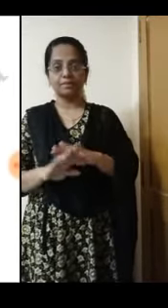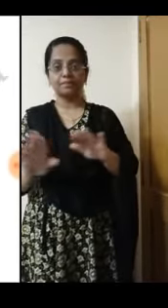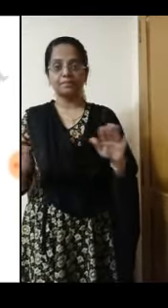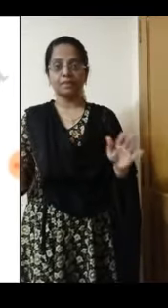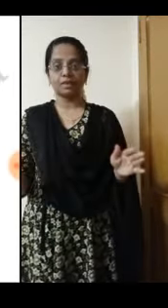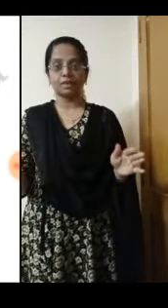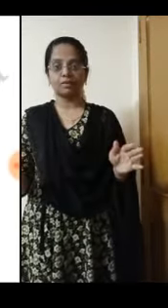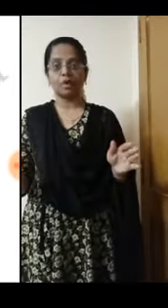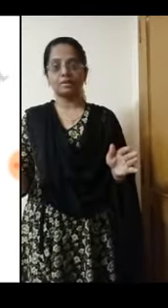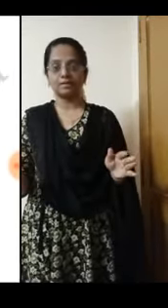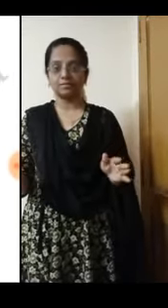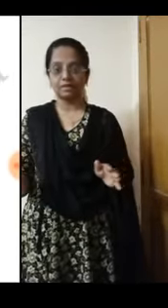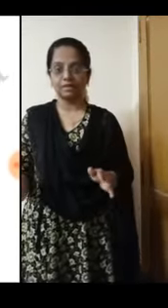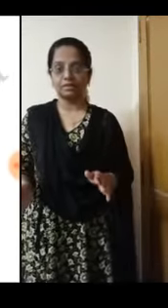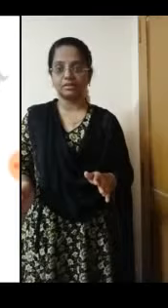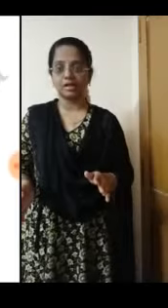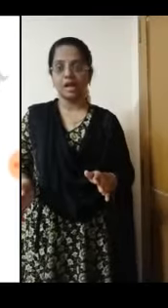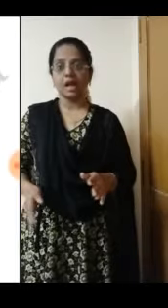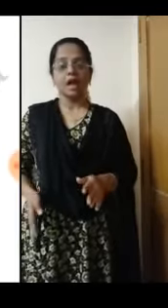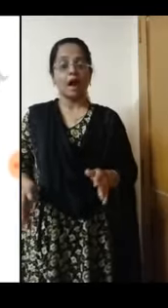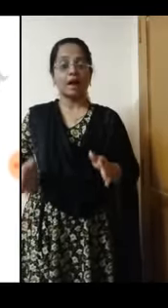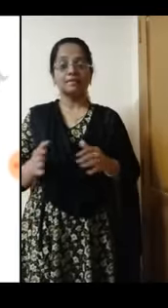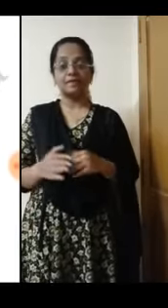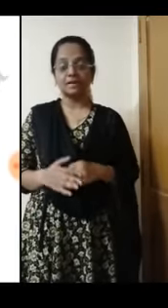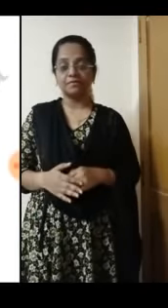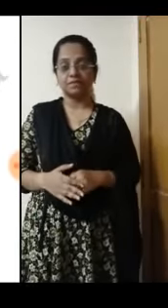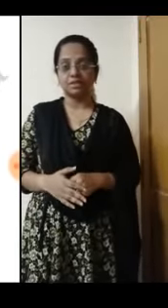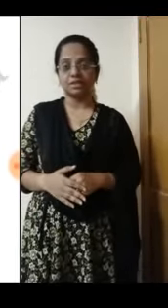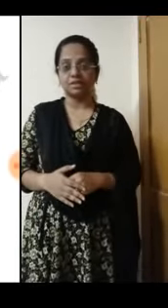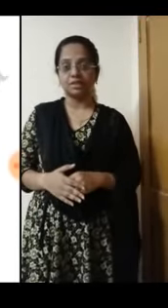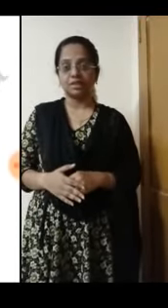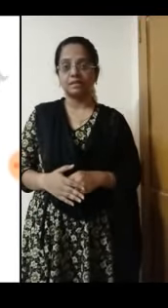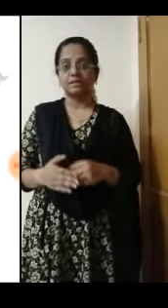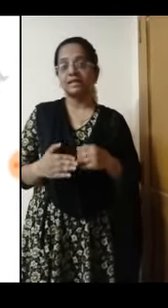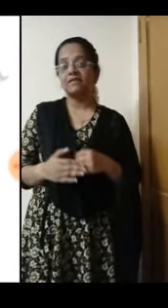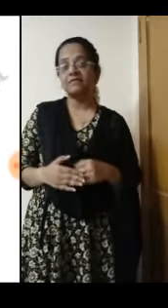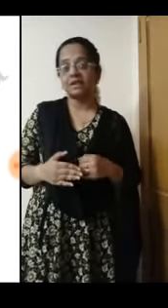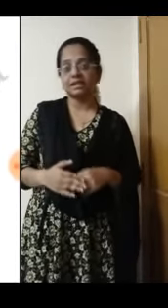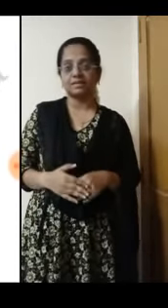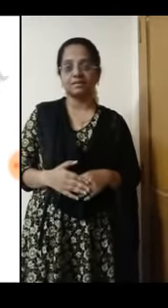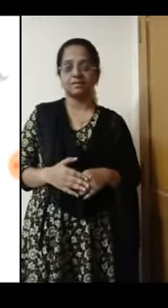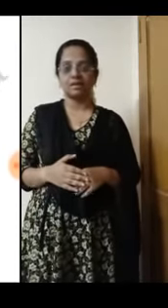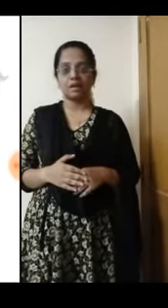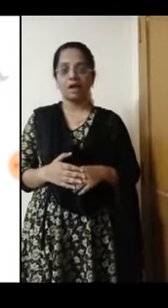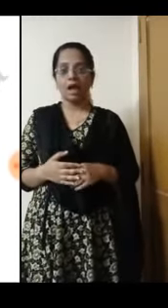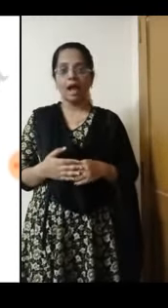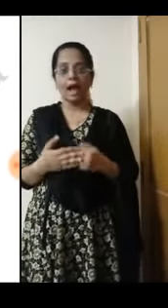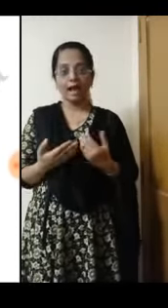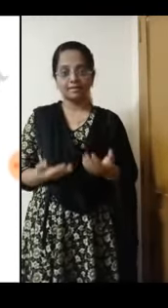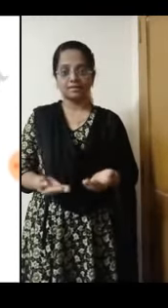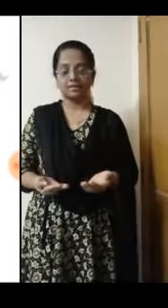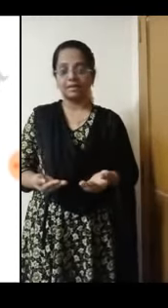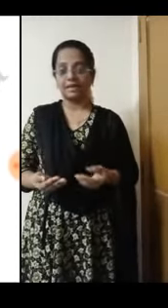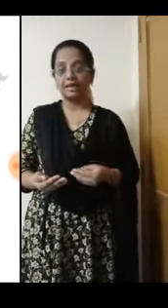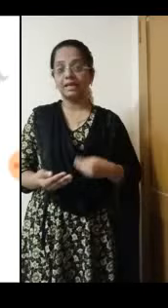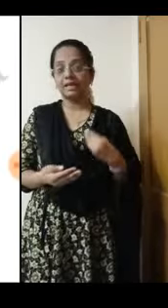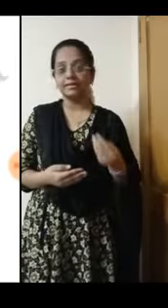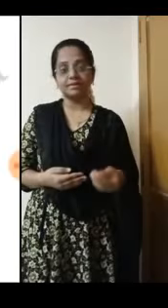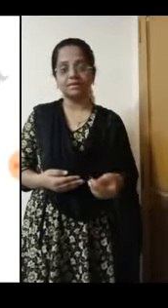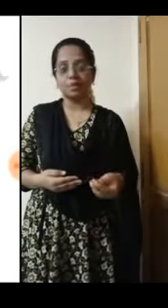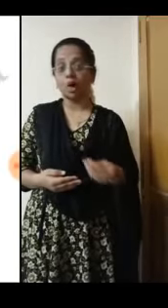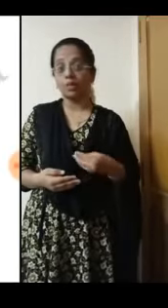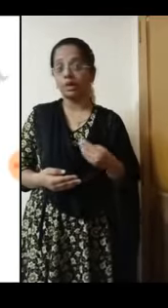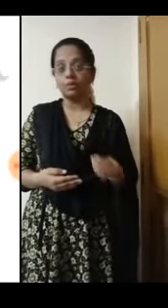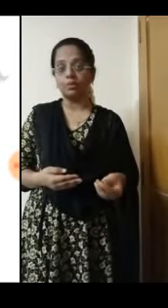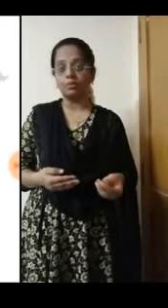the wall surface. Unselfish, selfless, acts,